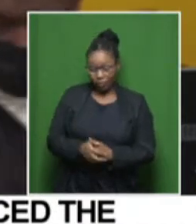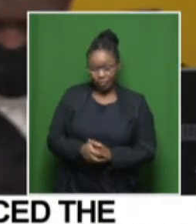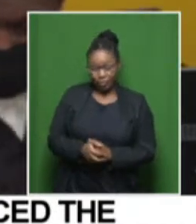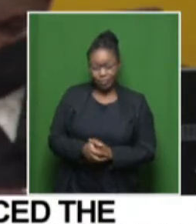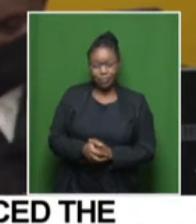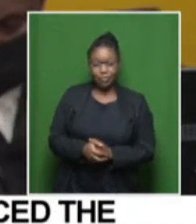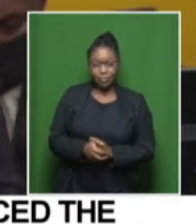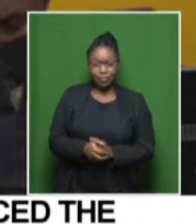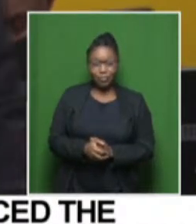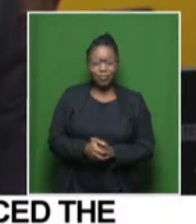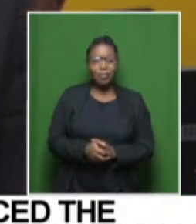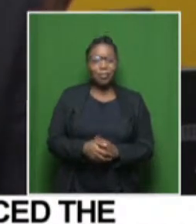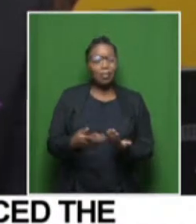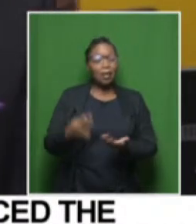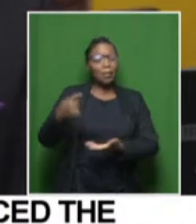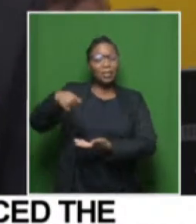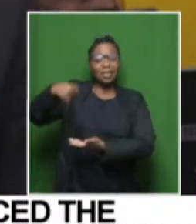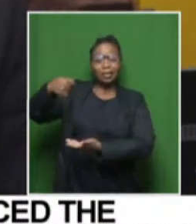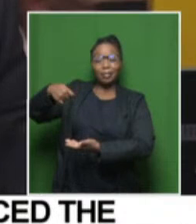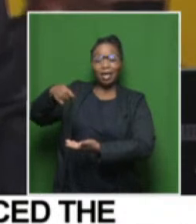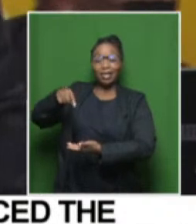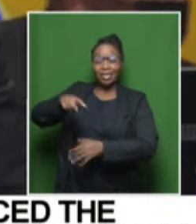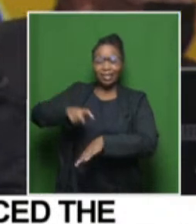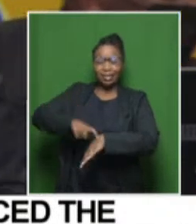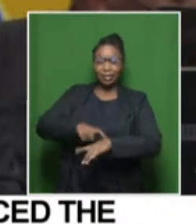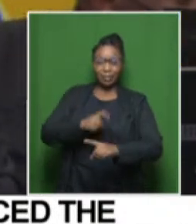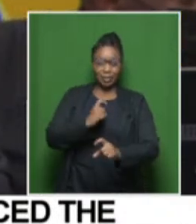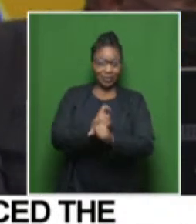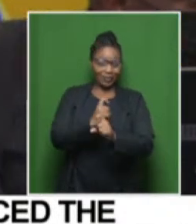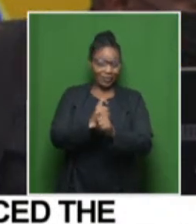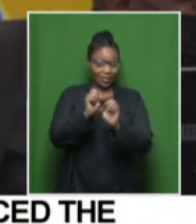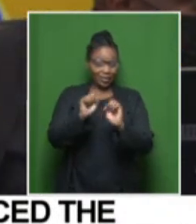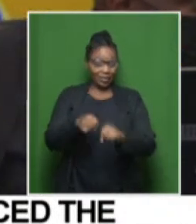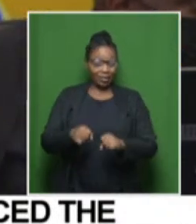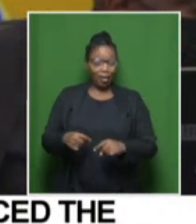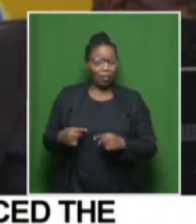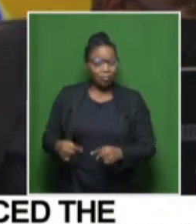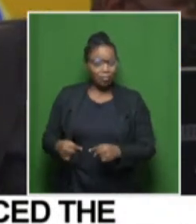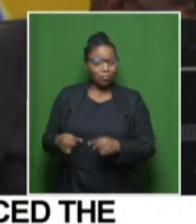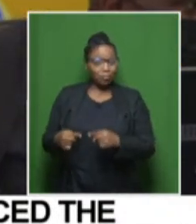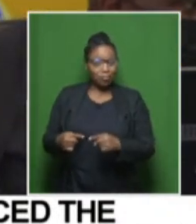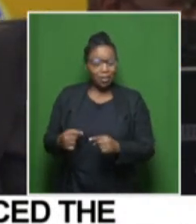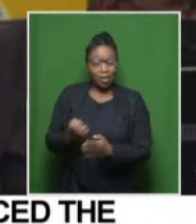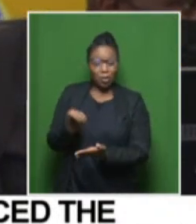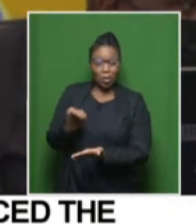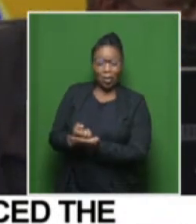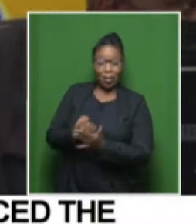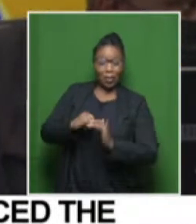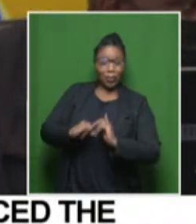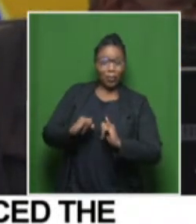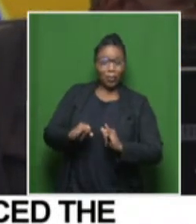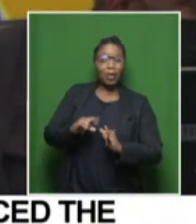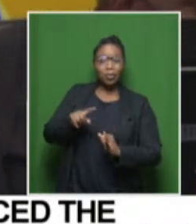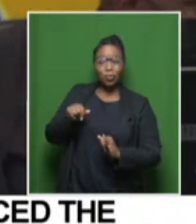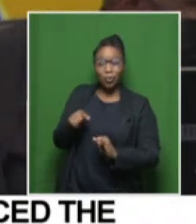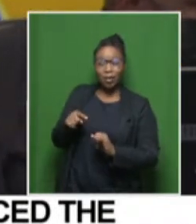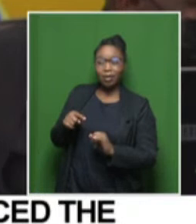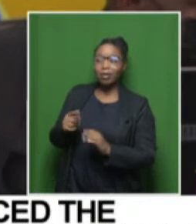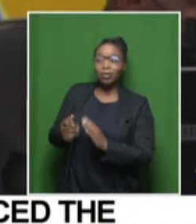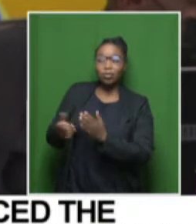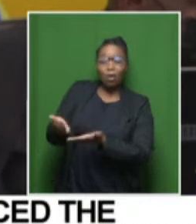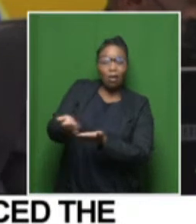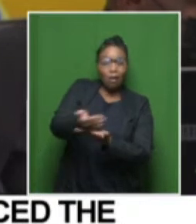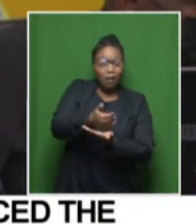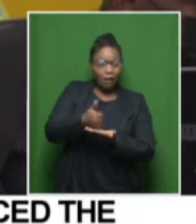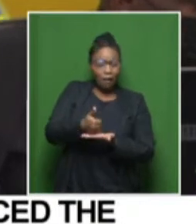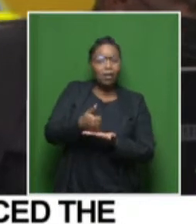Madam Speaker, in these trying times, and without compromising our ability to collect revenue, we've managed through